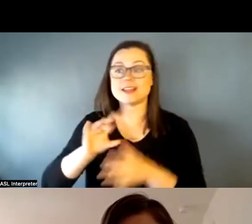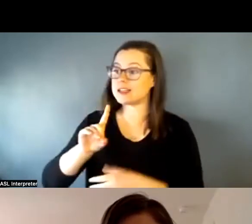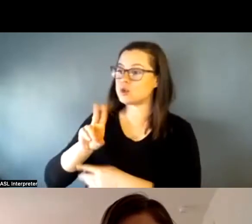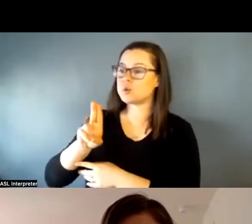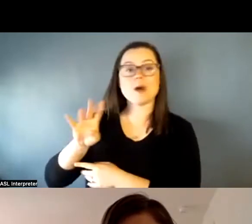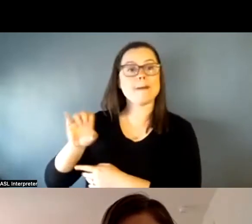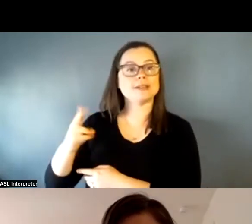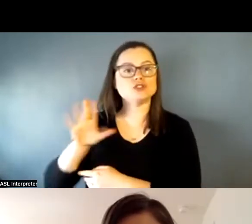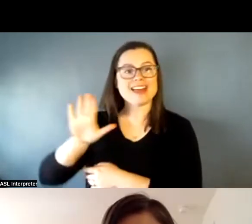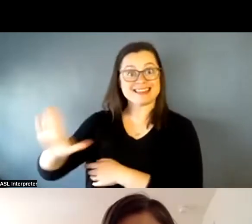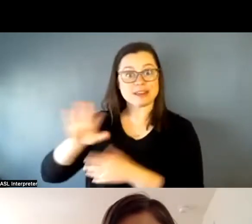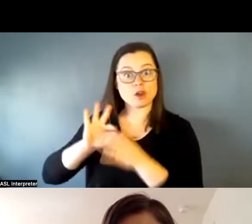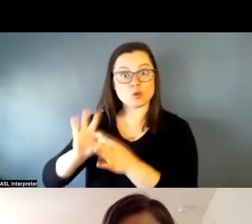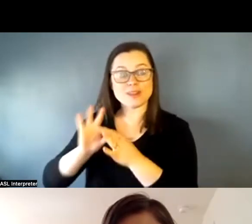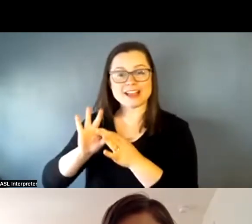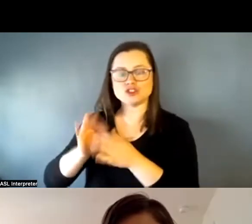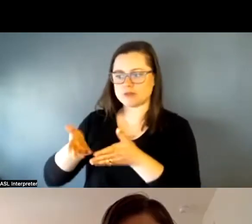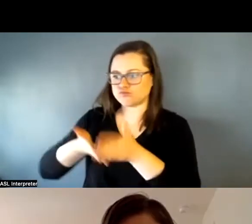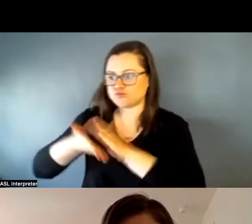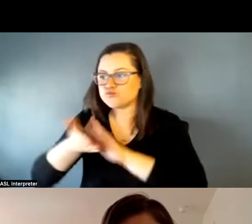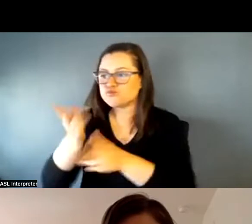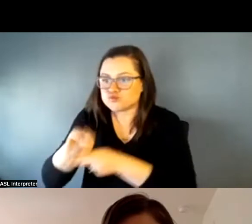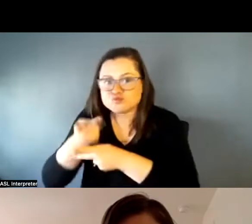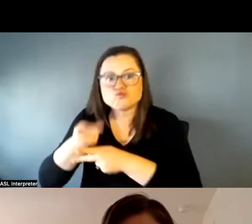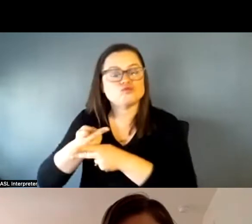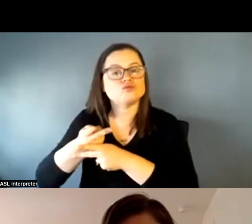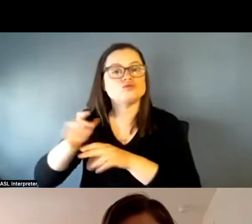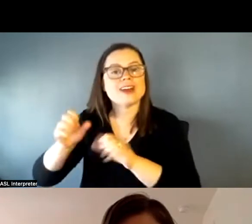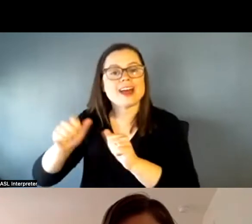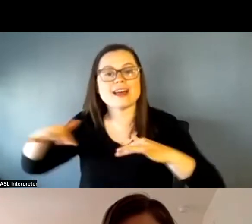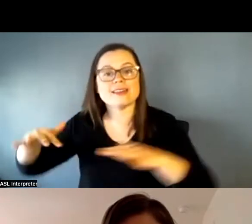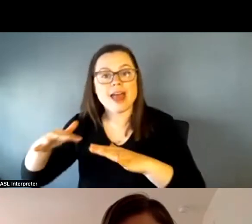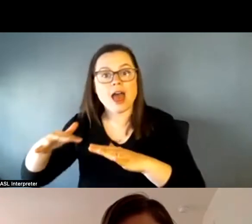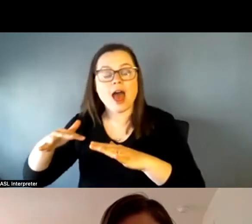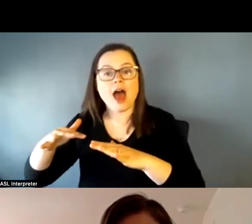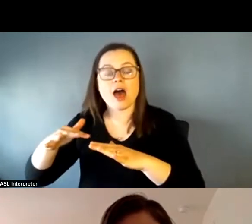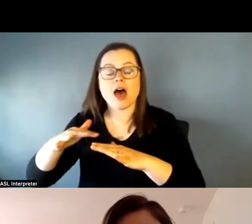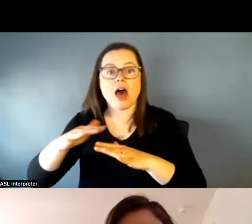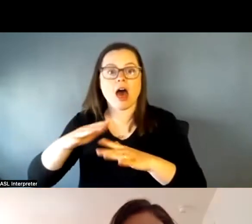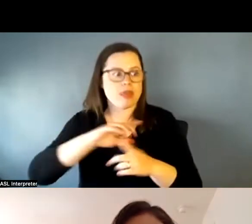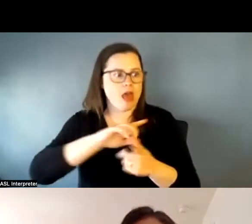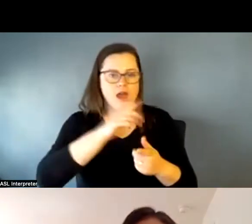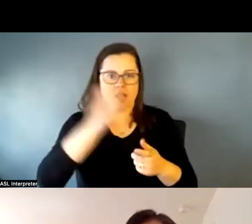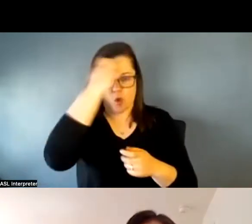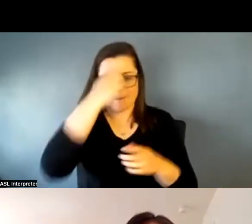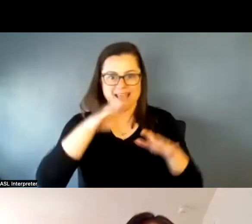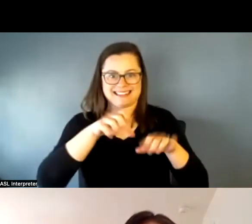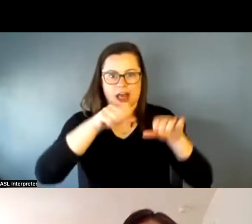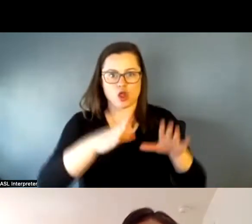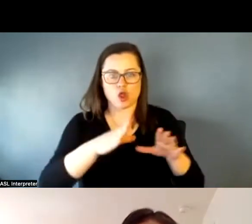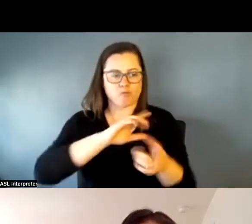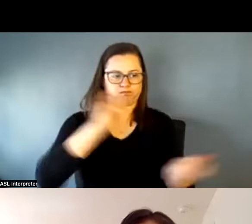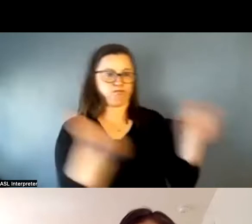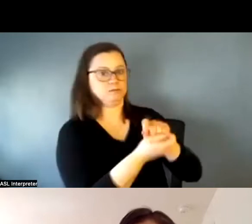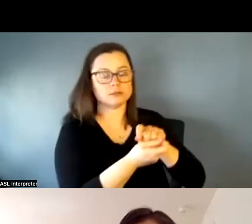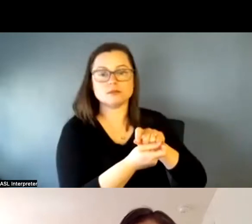how things were altered then, or how the Duwamish reacted to the alterations, or how historically